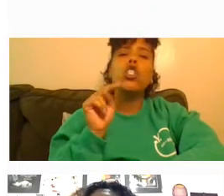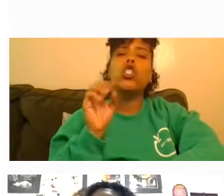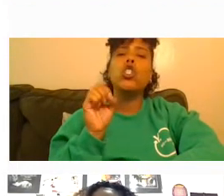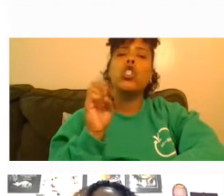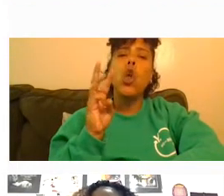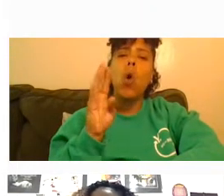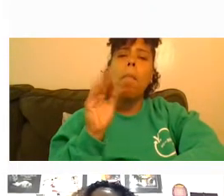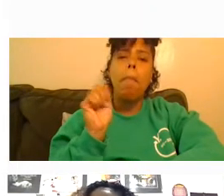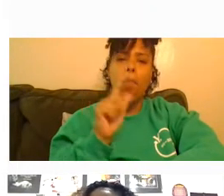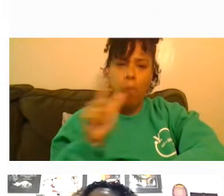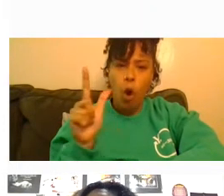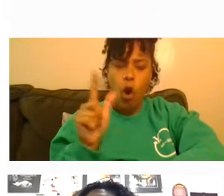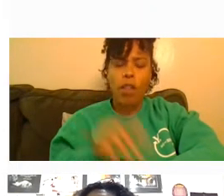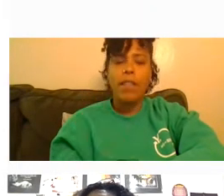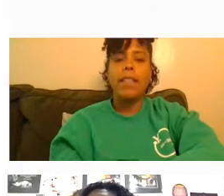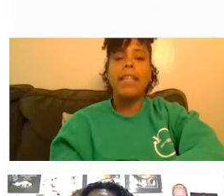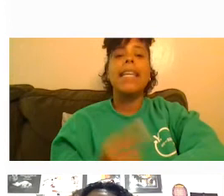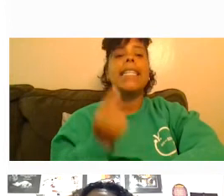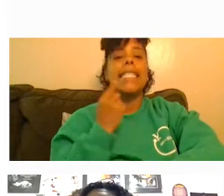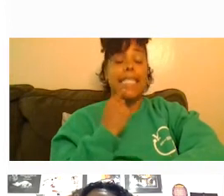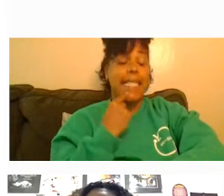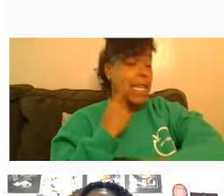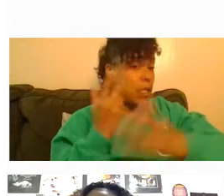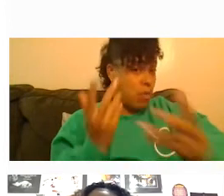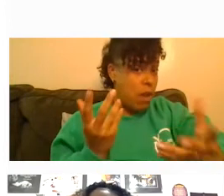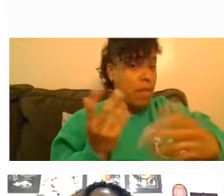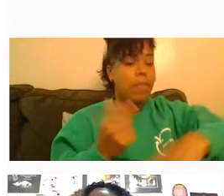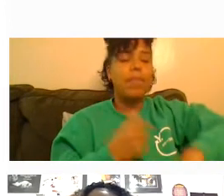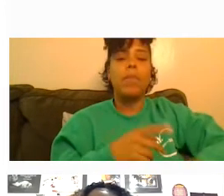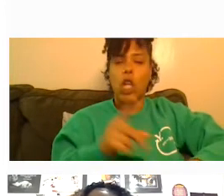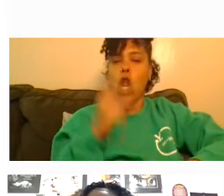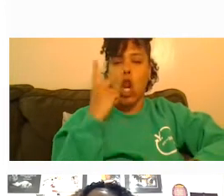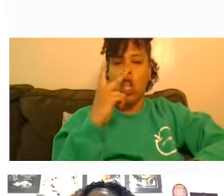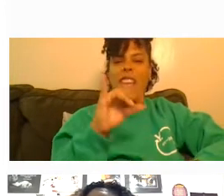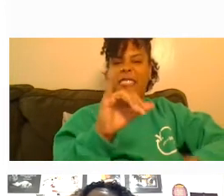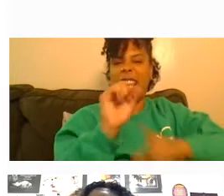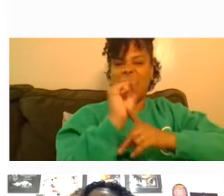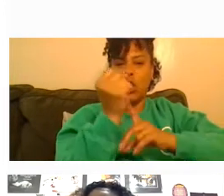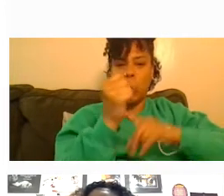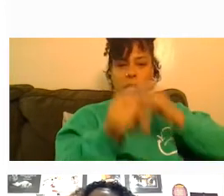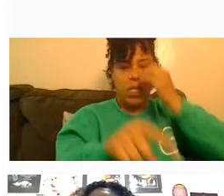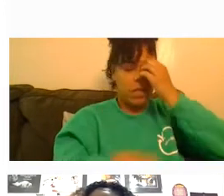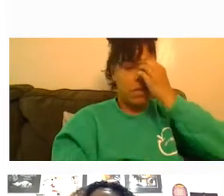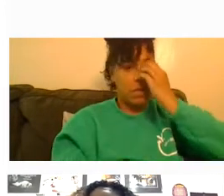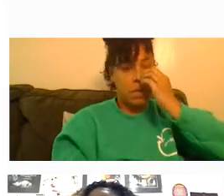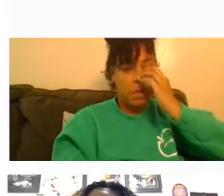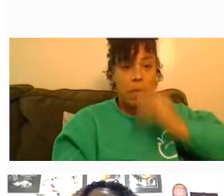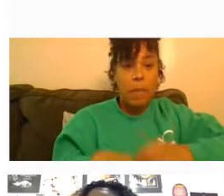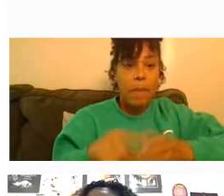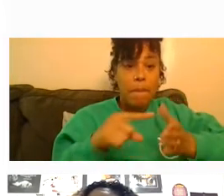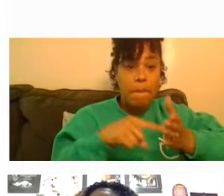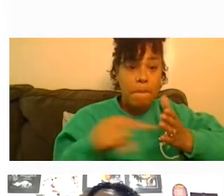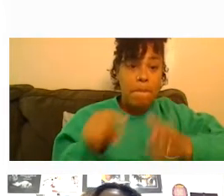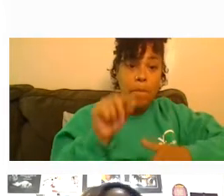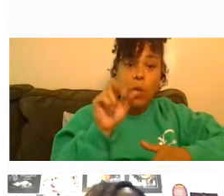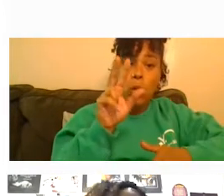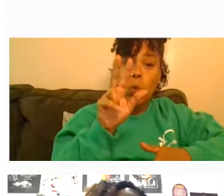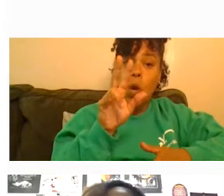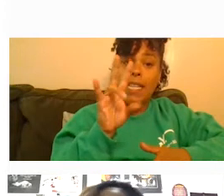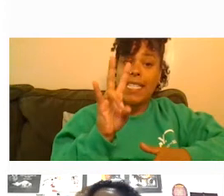listen, we're going to look at our debt situation. In this example, this family is paying $2,700 total. This is a retail card, Macy's